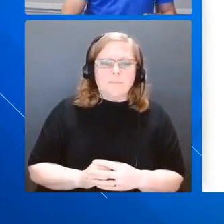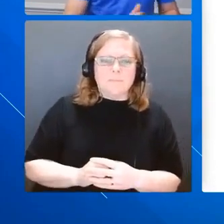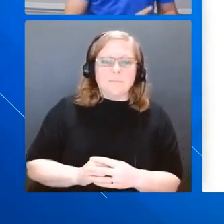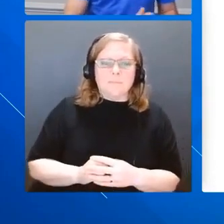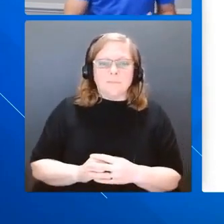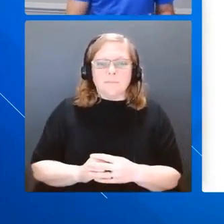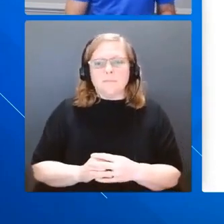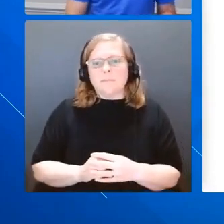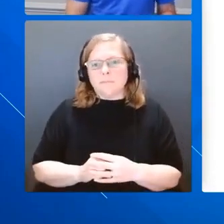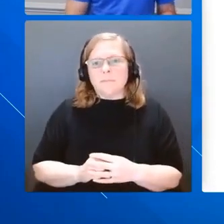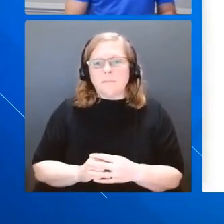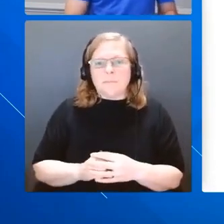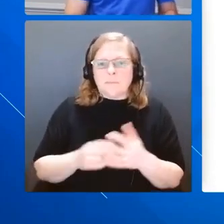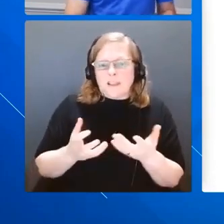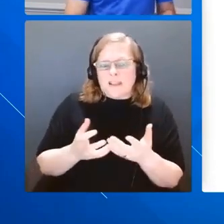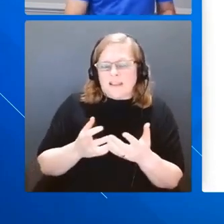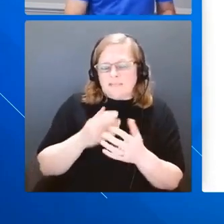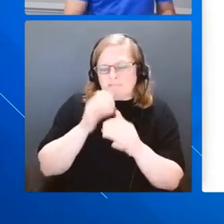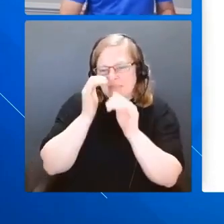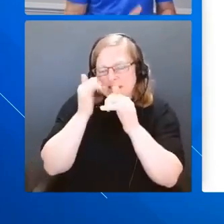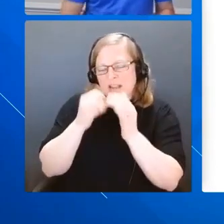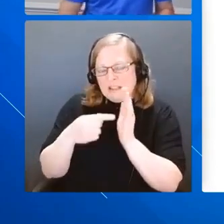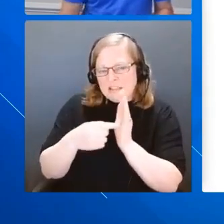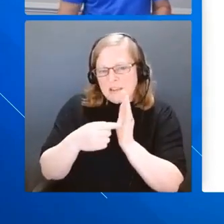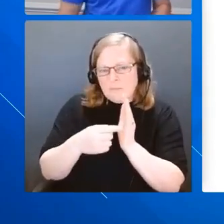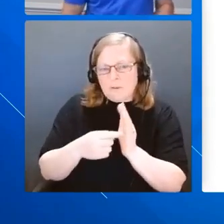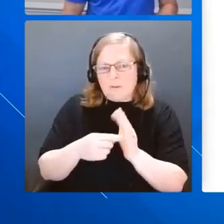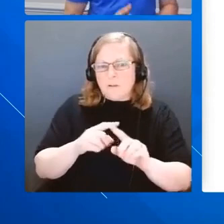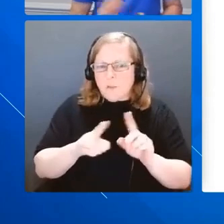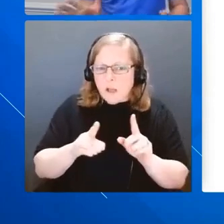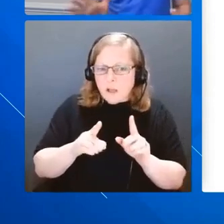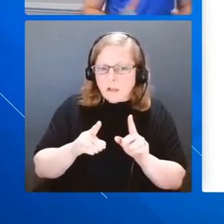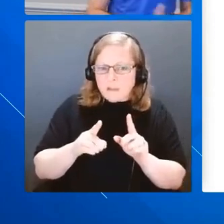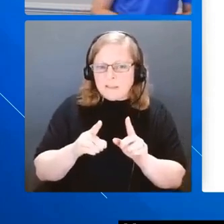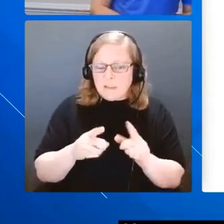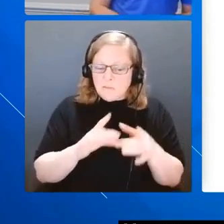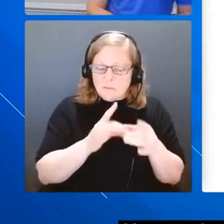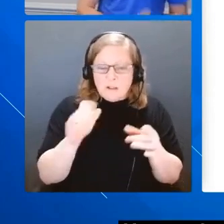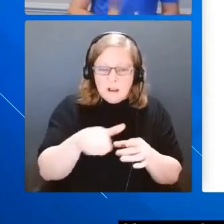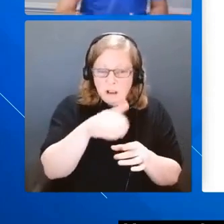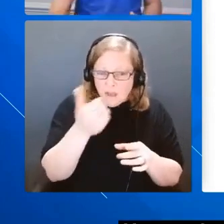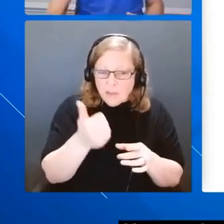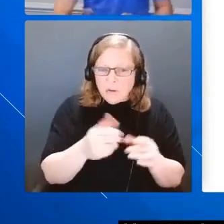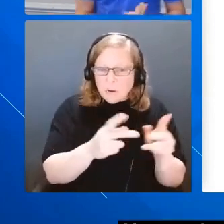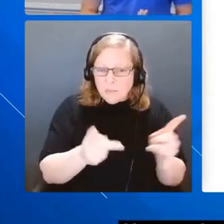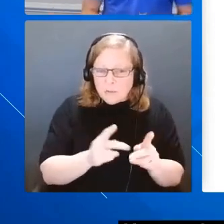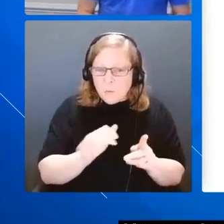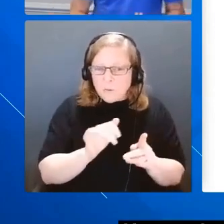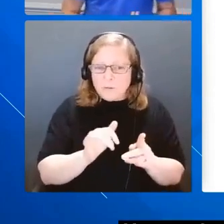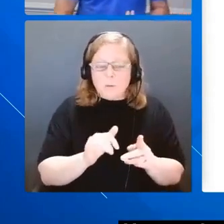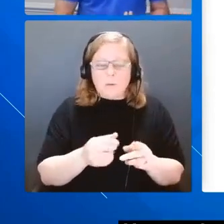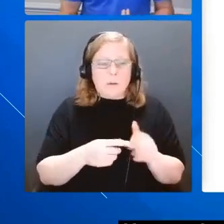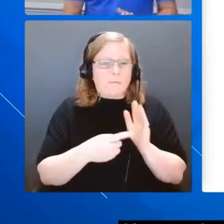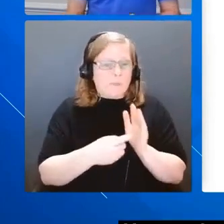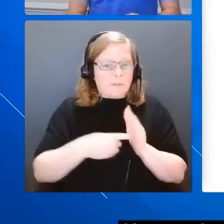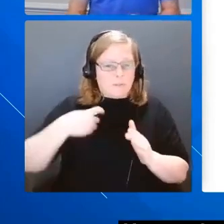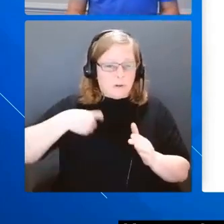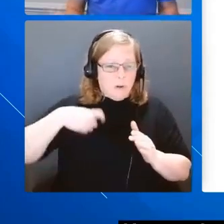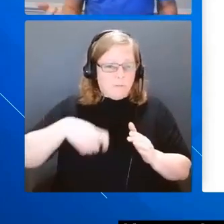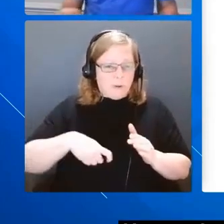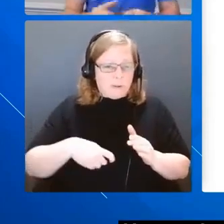And I know that was a little bit silly, but it's not just website or status reports. Here we have name tag, name badges here at a conference,